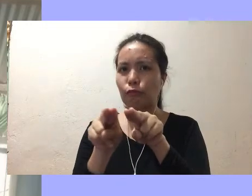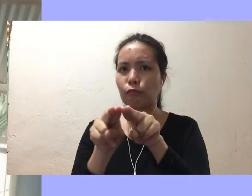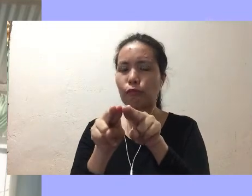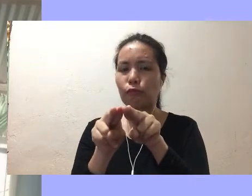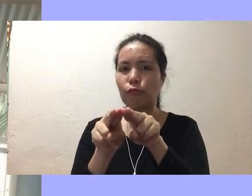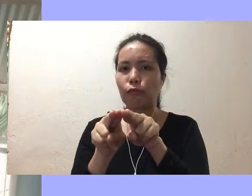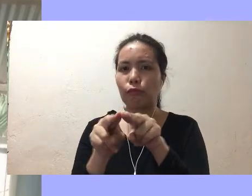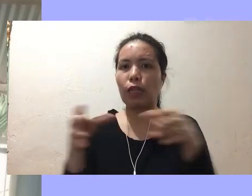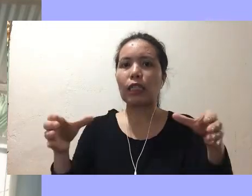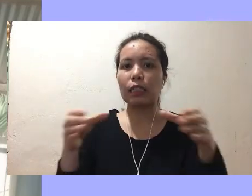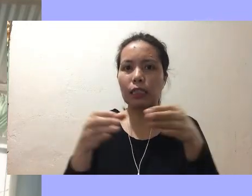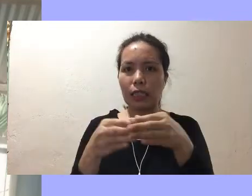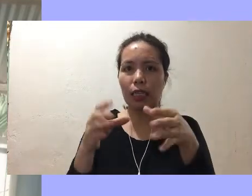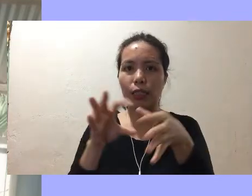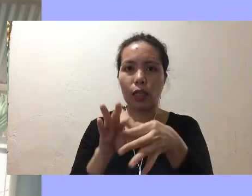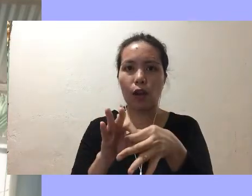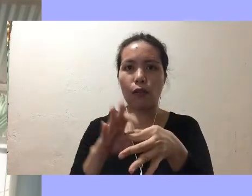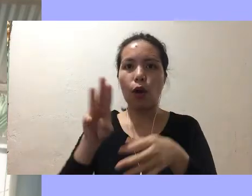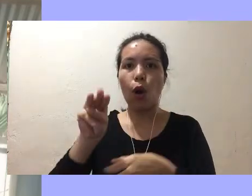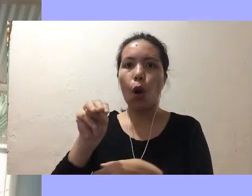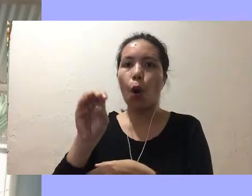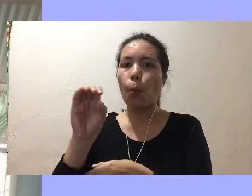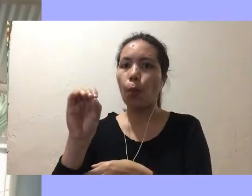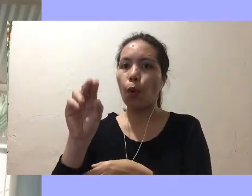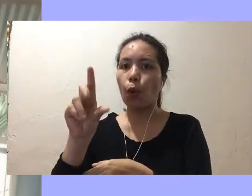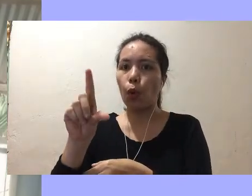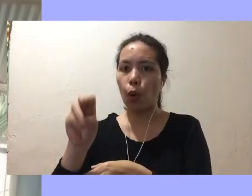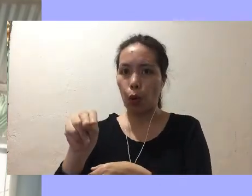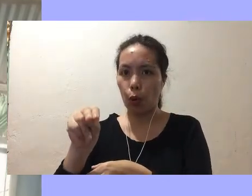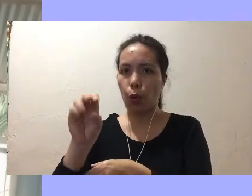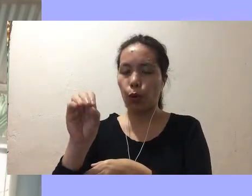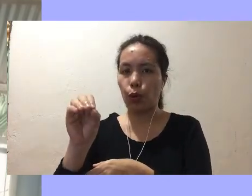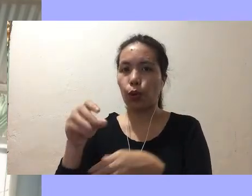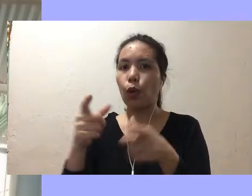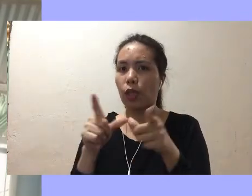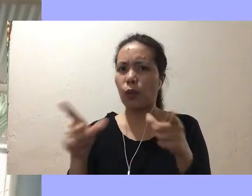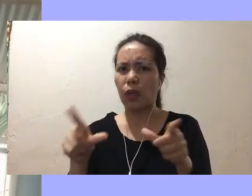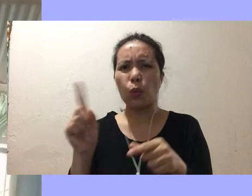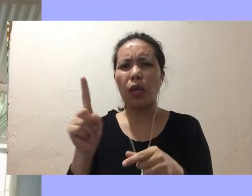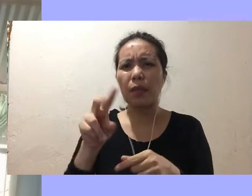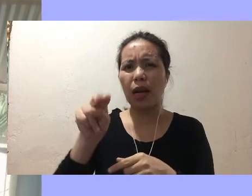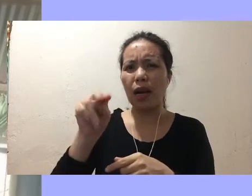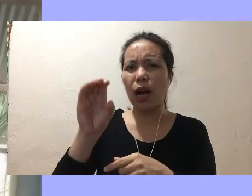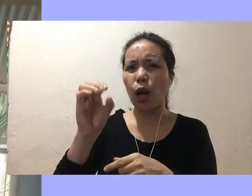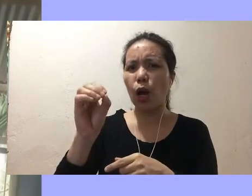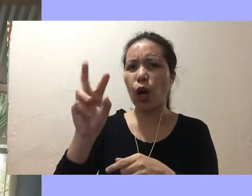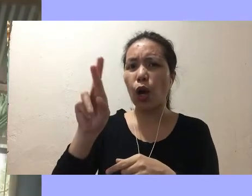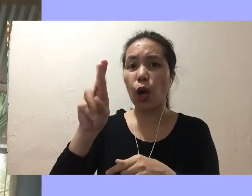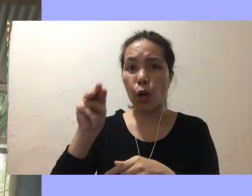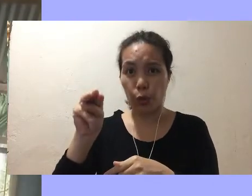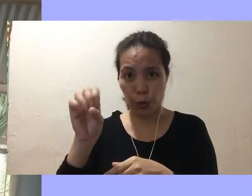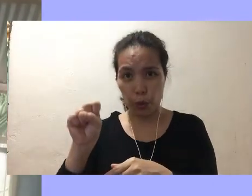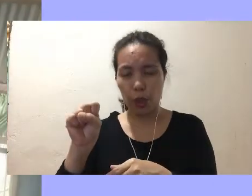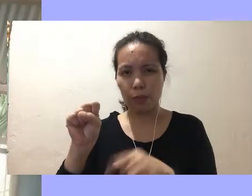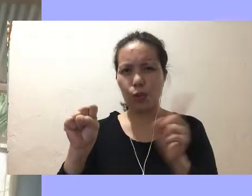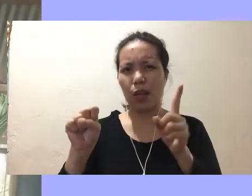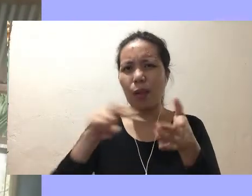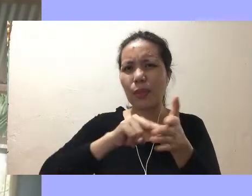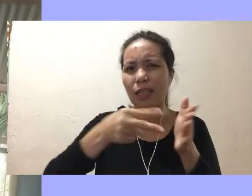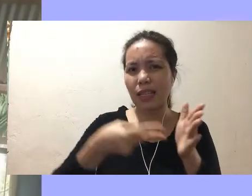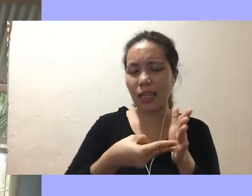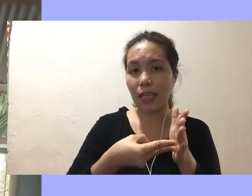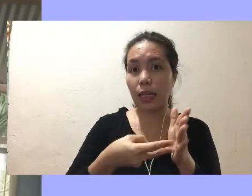norms set for age-matched monolinguals. How do you understand norms?